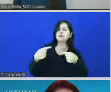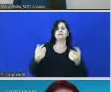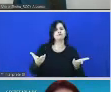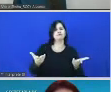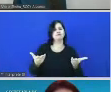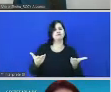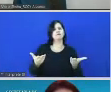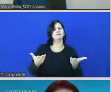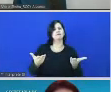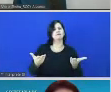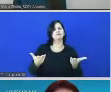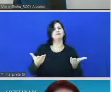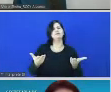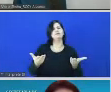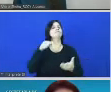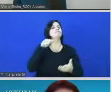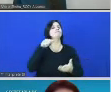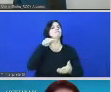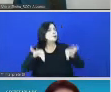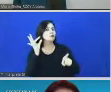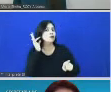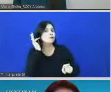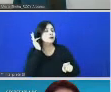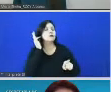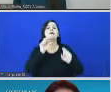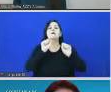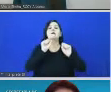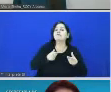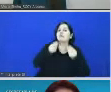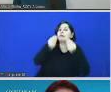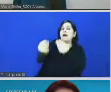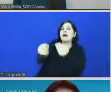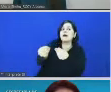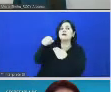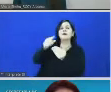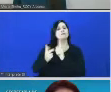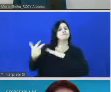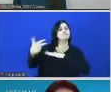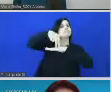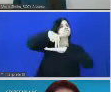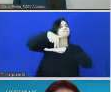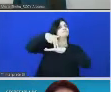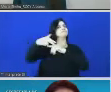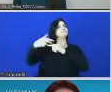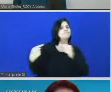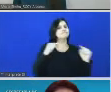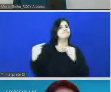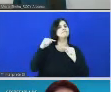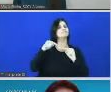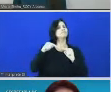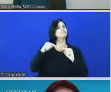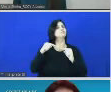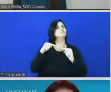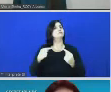we have this dialogue with the men and with the boys to actually make space so we are all around the